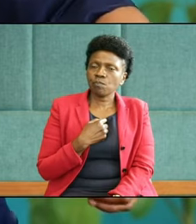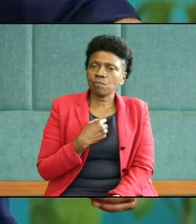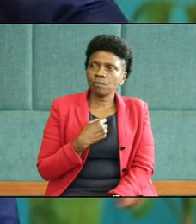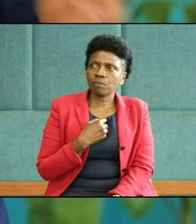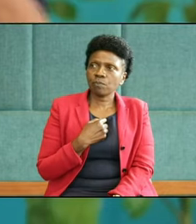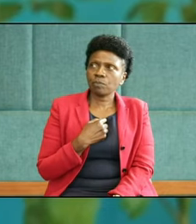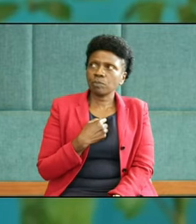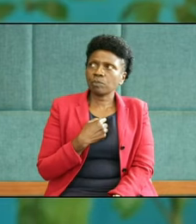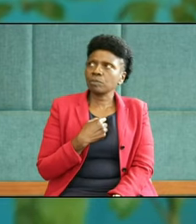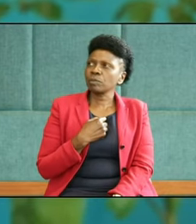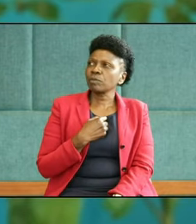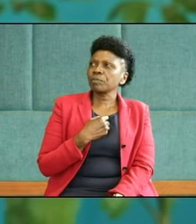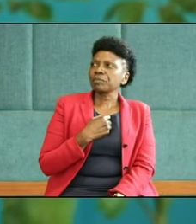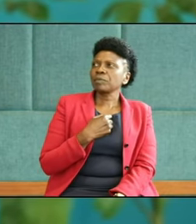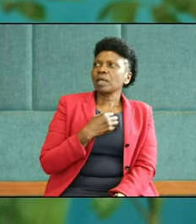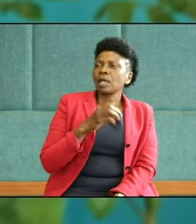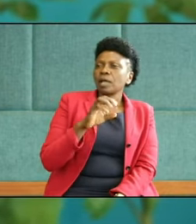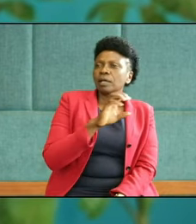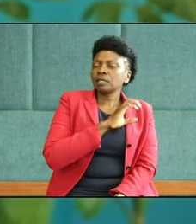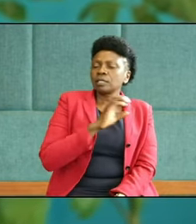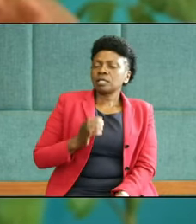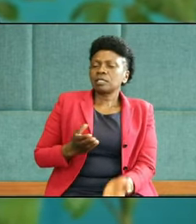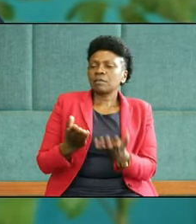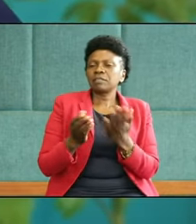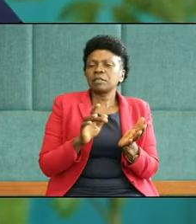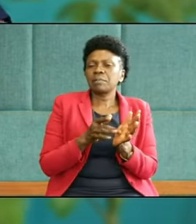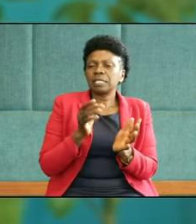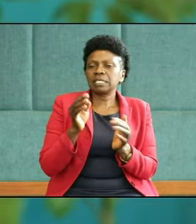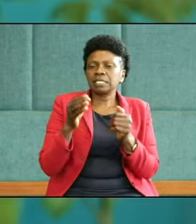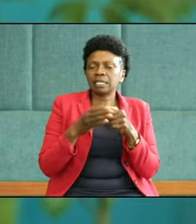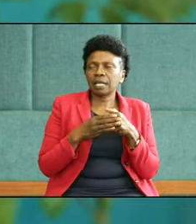Christian service page 9.